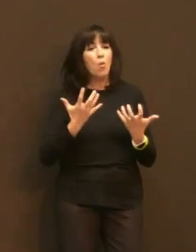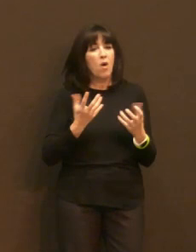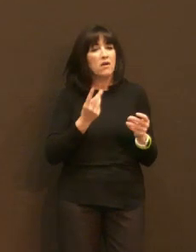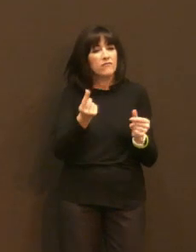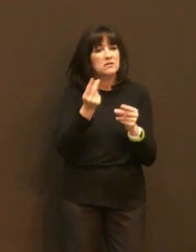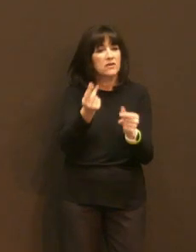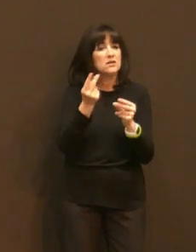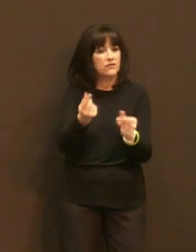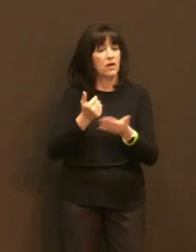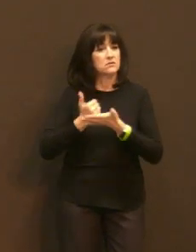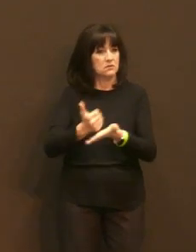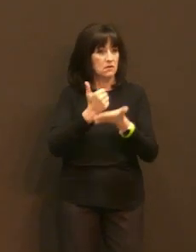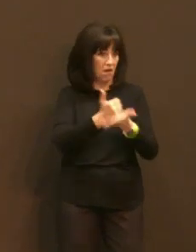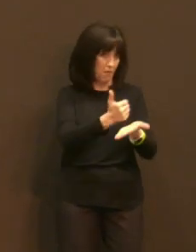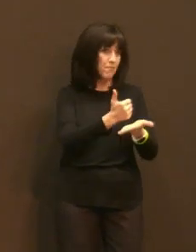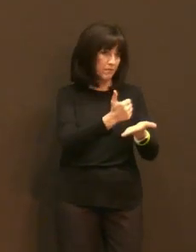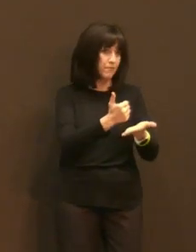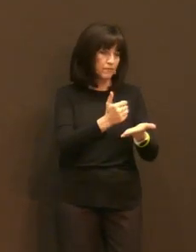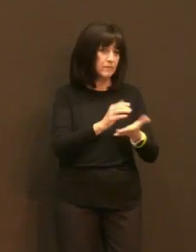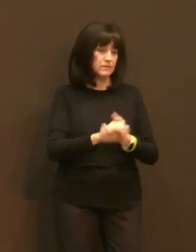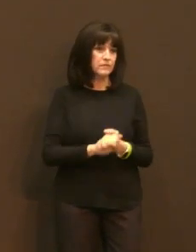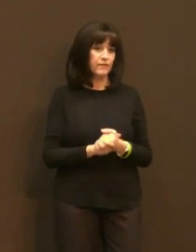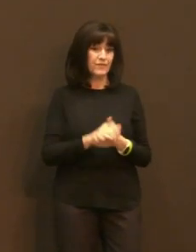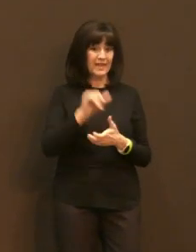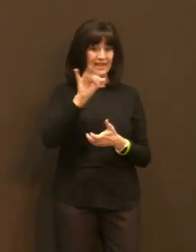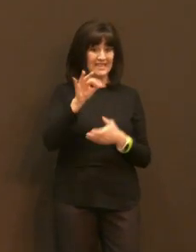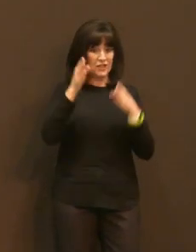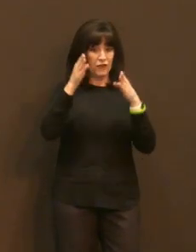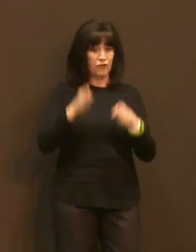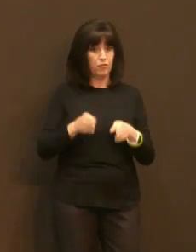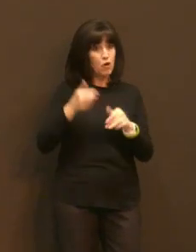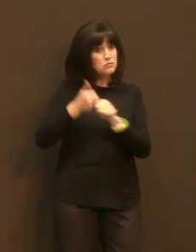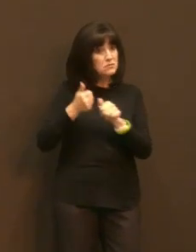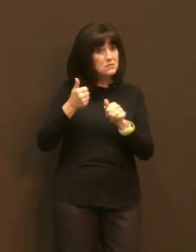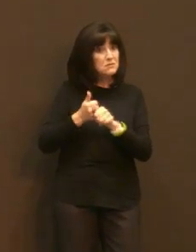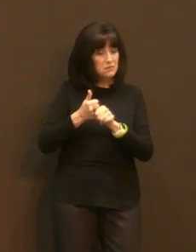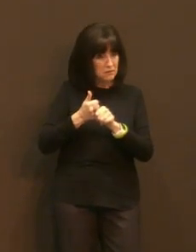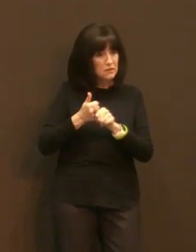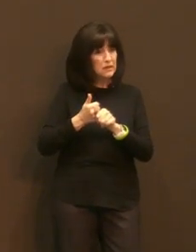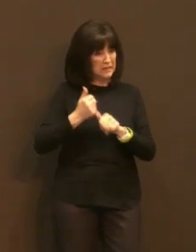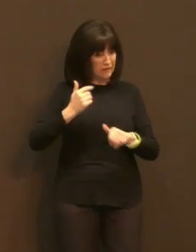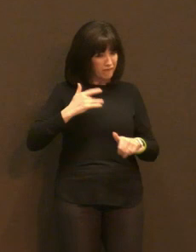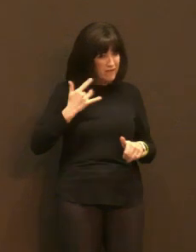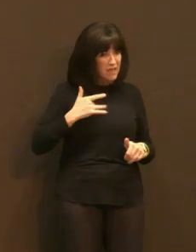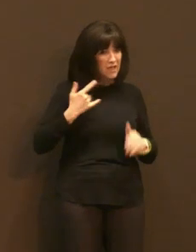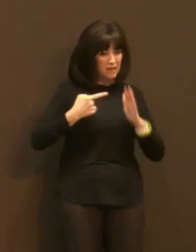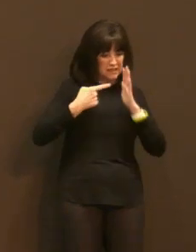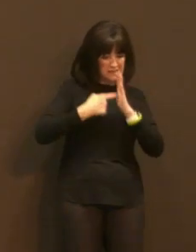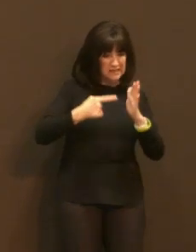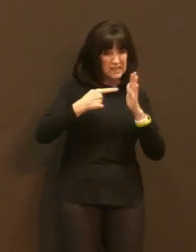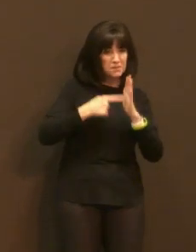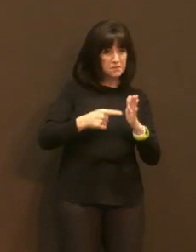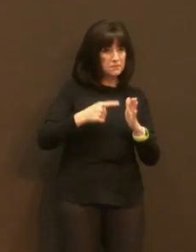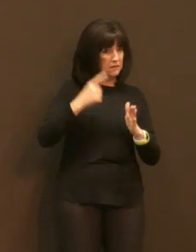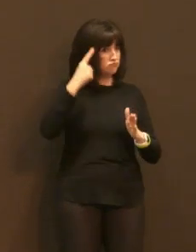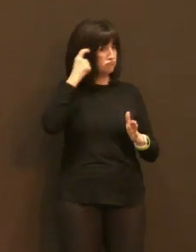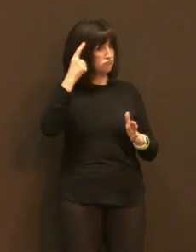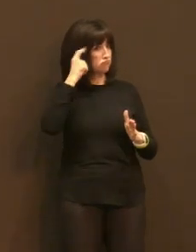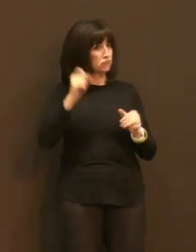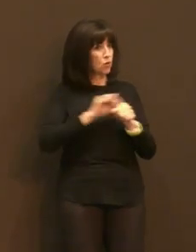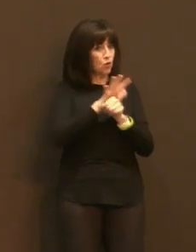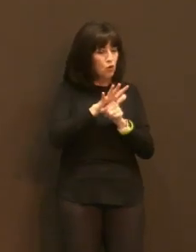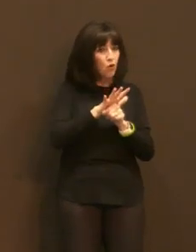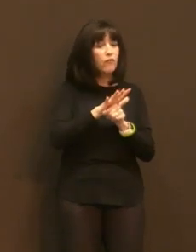about since the beginning of this, is if somebody is showing symptoms of COVID and they're having the difficulty breathing, they're